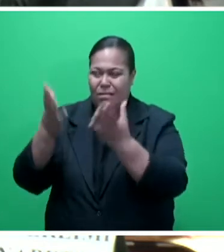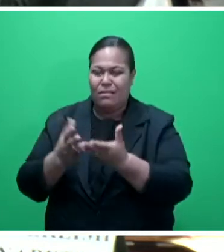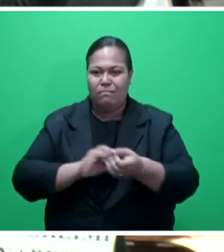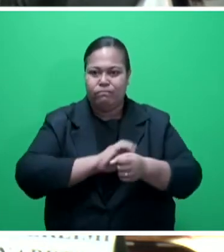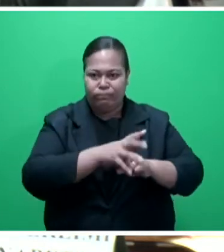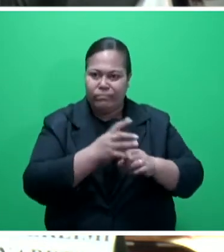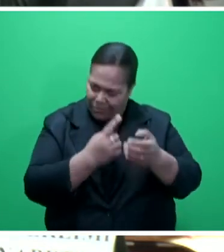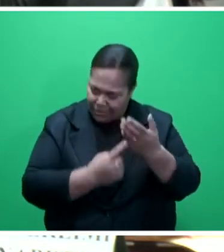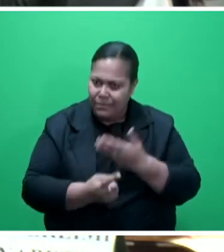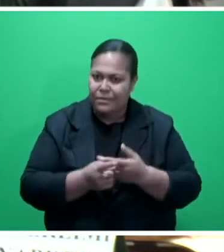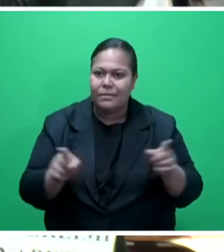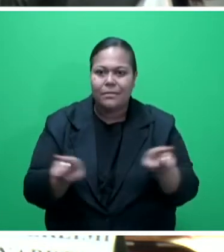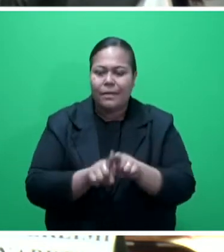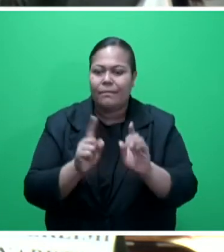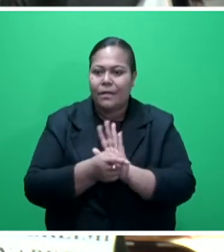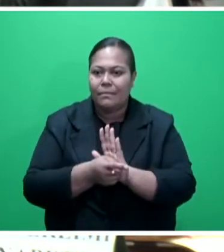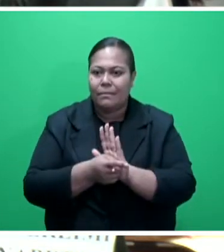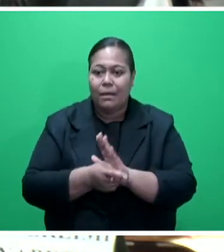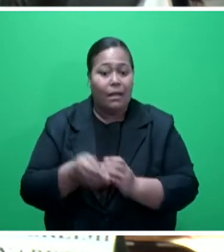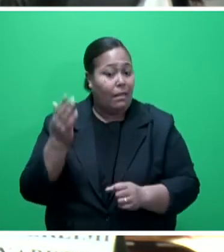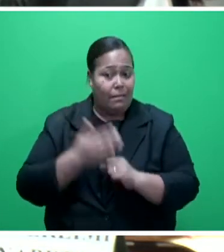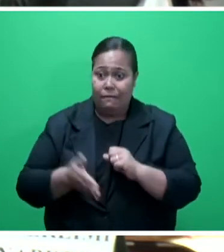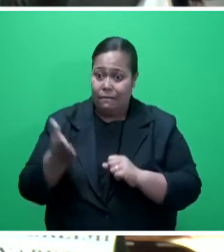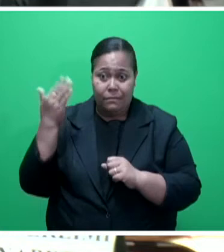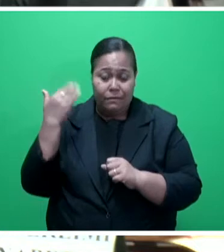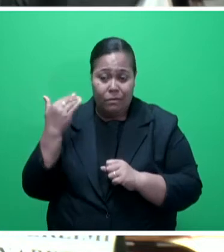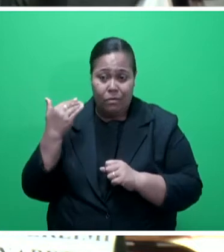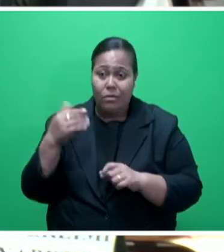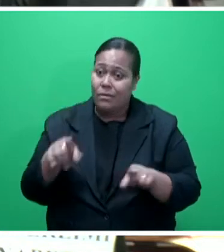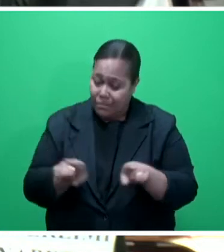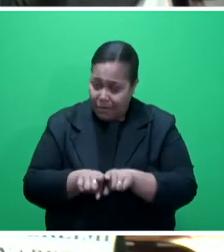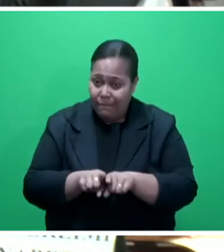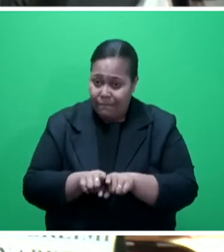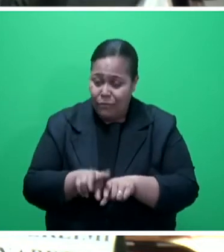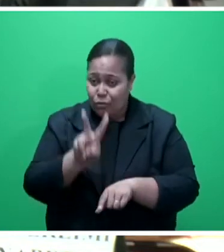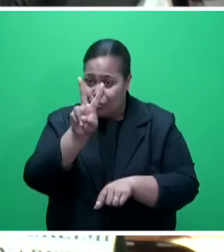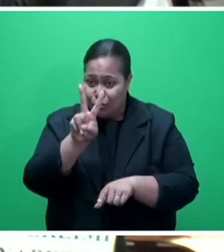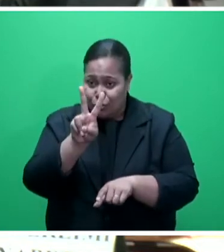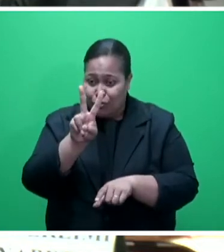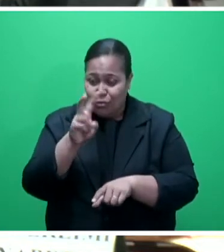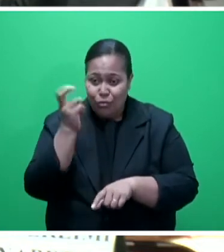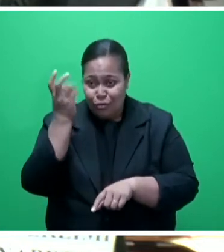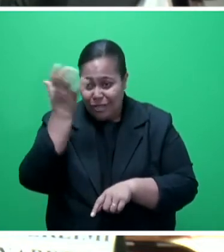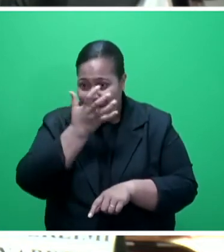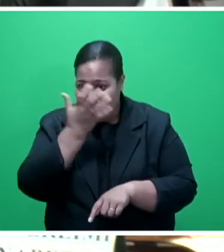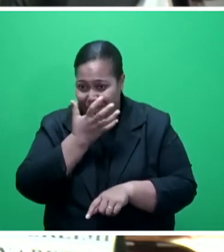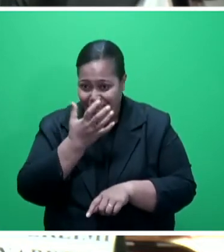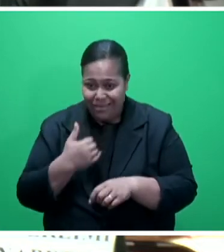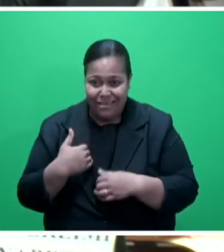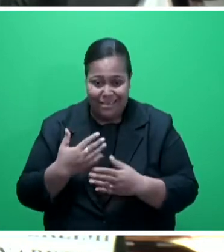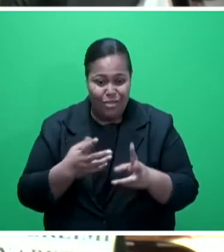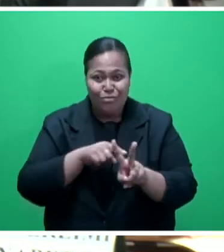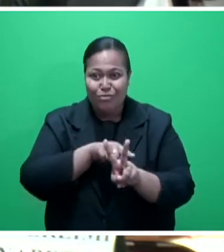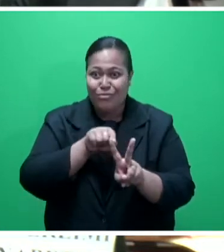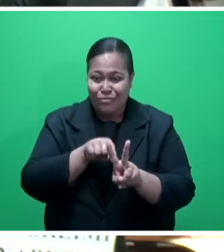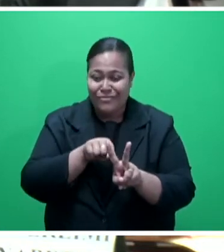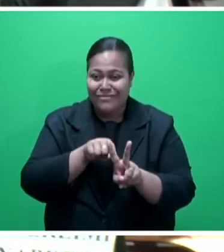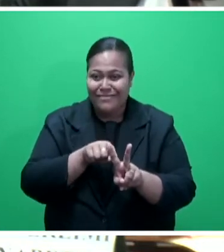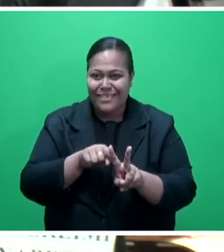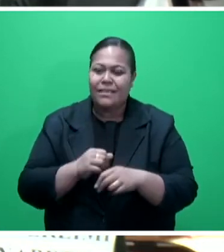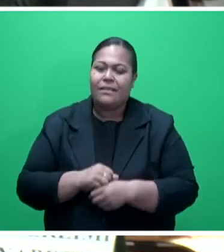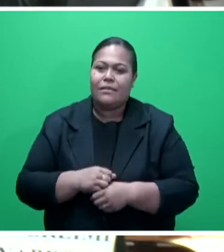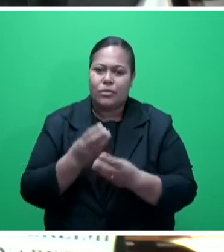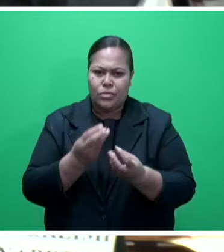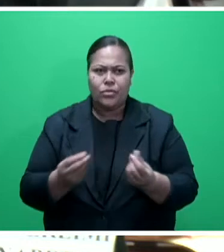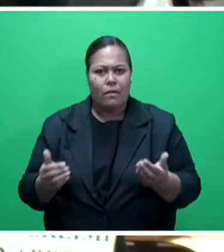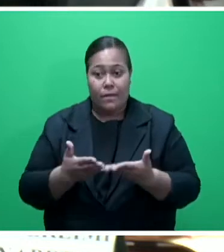pandemic. Never before has twin threats of this nature been simultaneously presented to the government to deal with, and